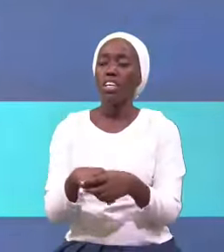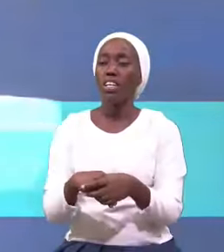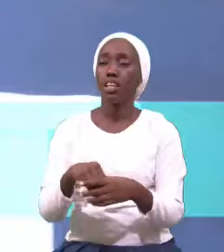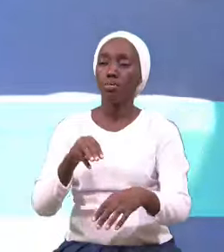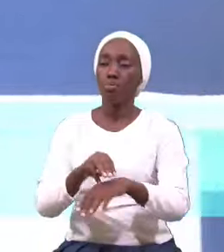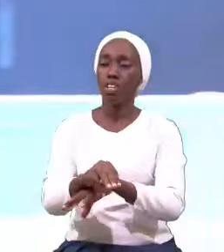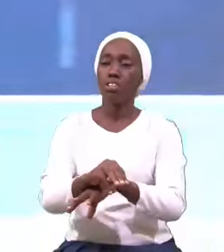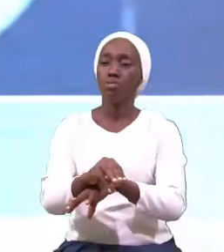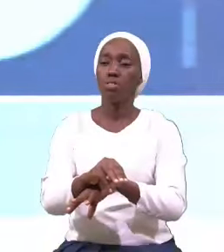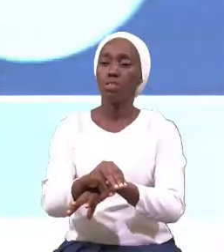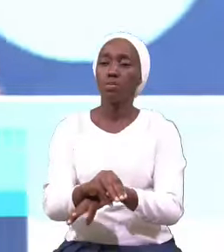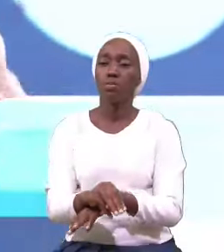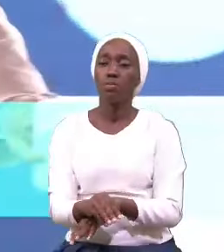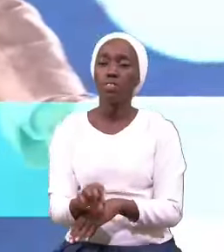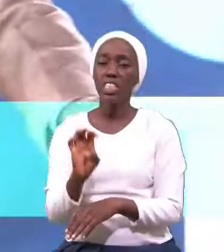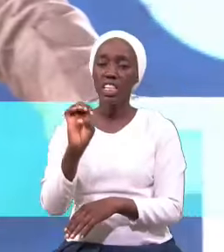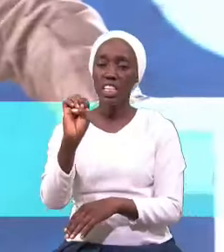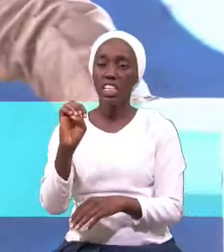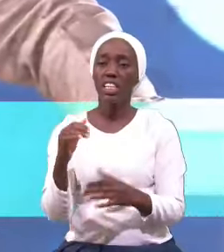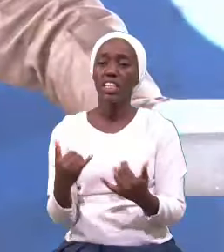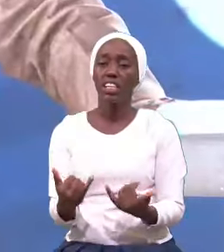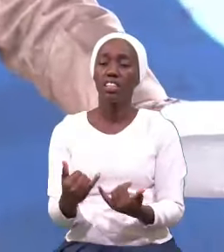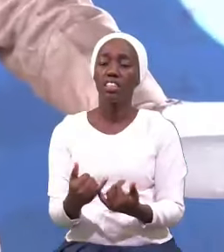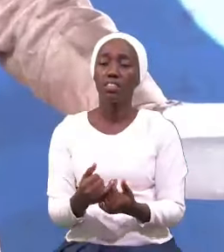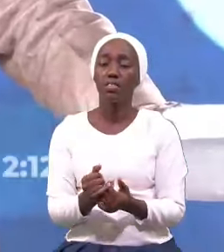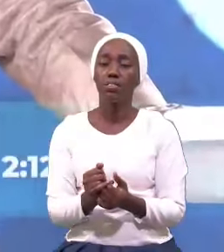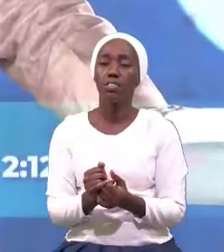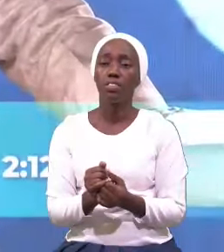He now, he tells